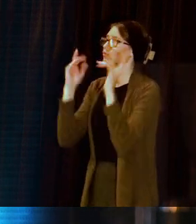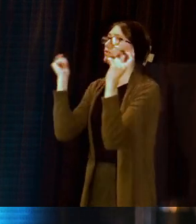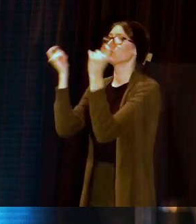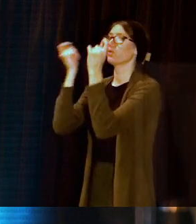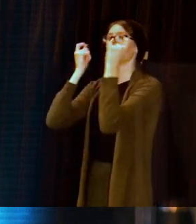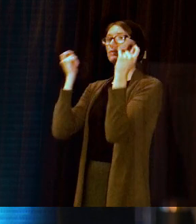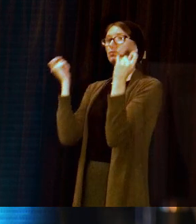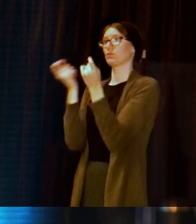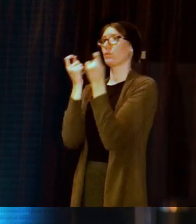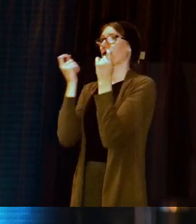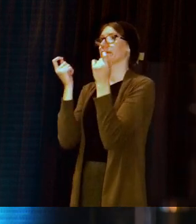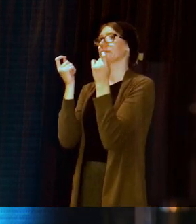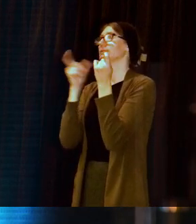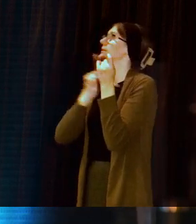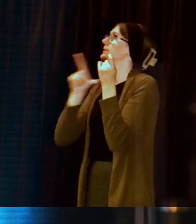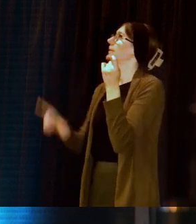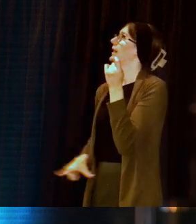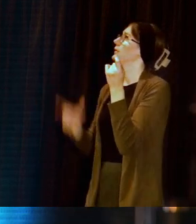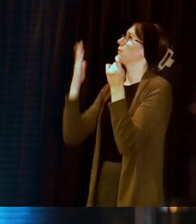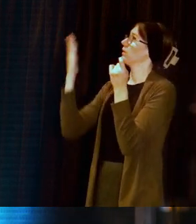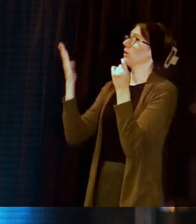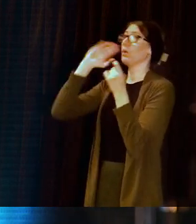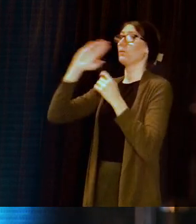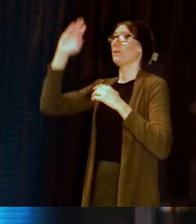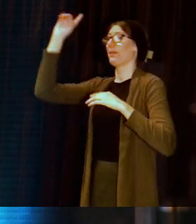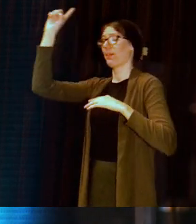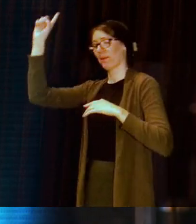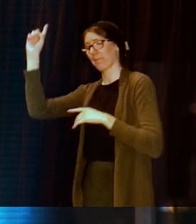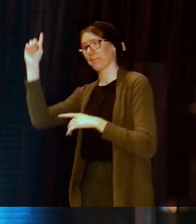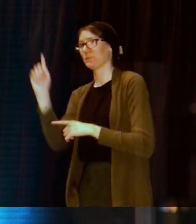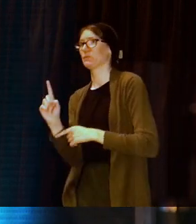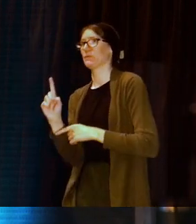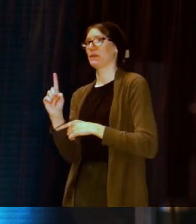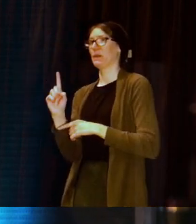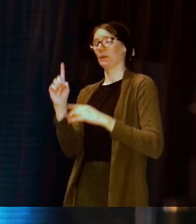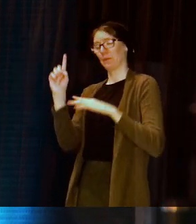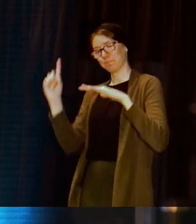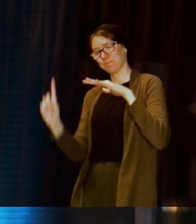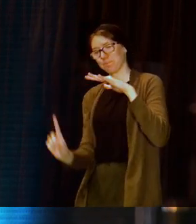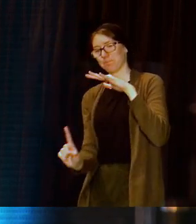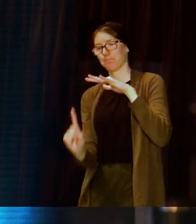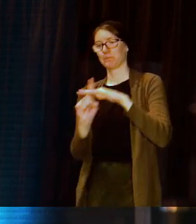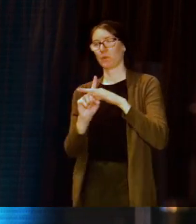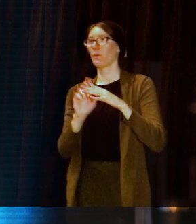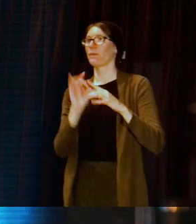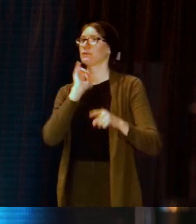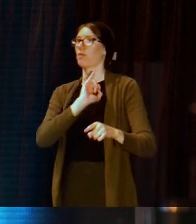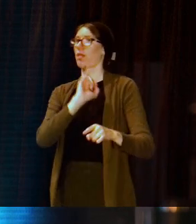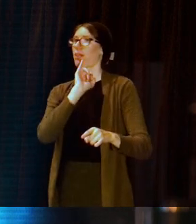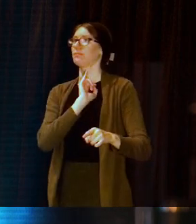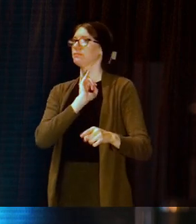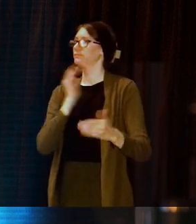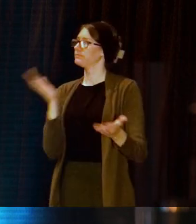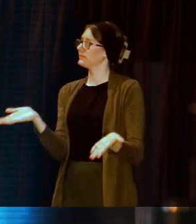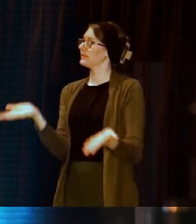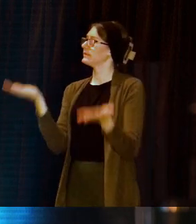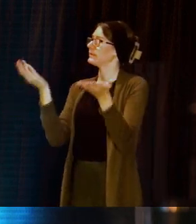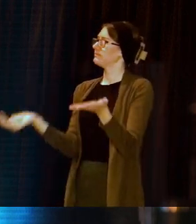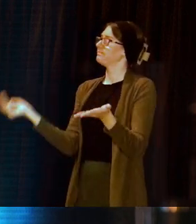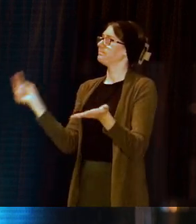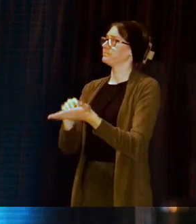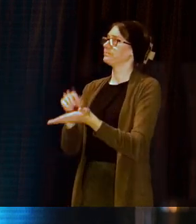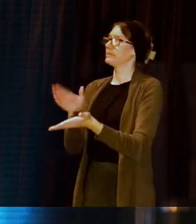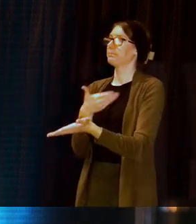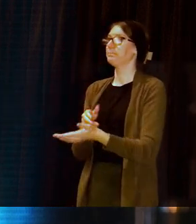rejoice, Emmanuel shall come to thee, O Israel. Let's stand and sing.